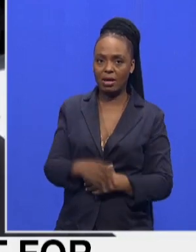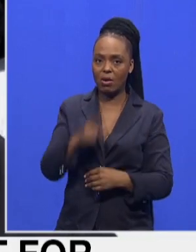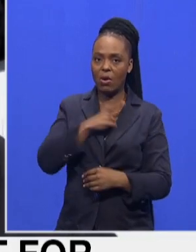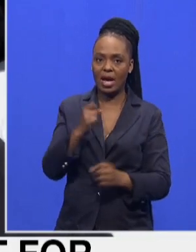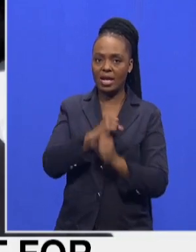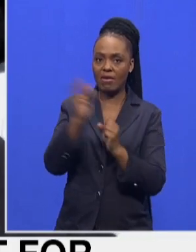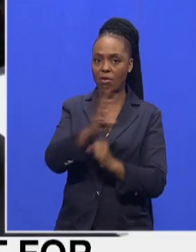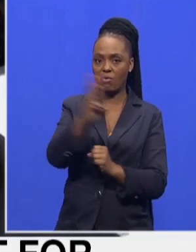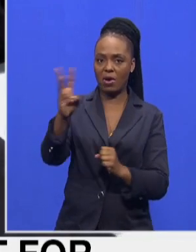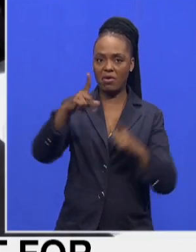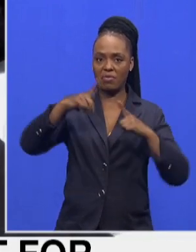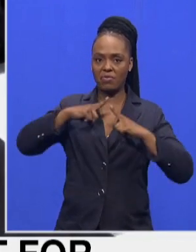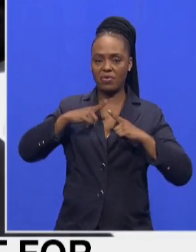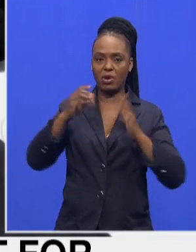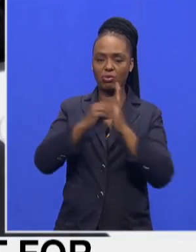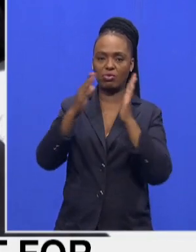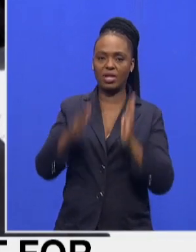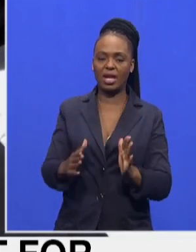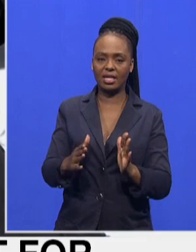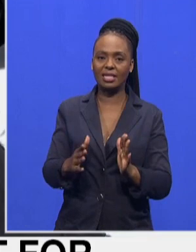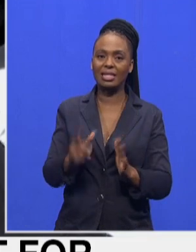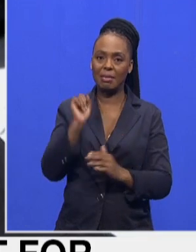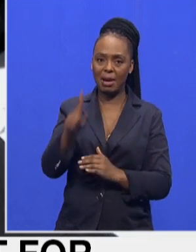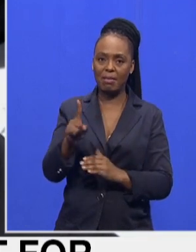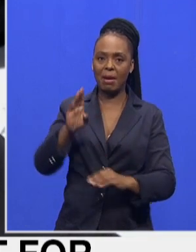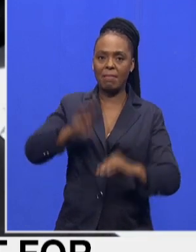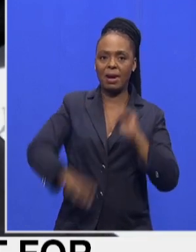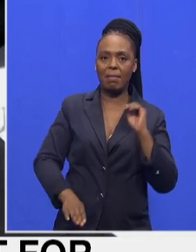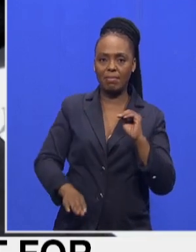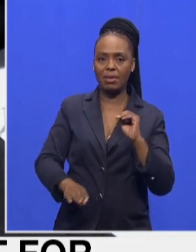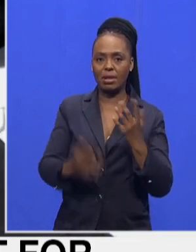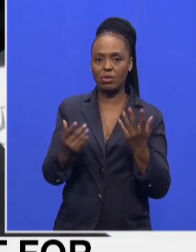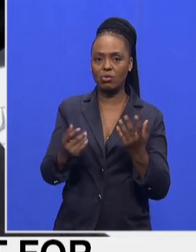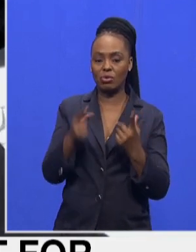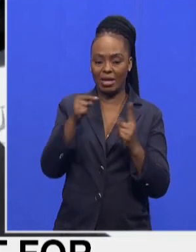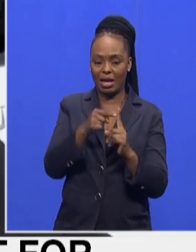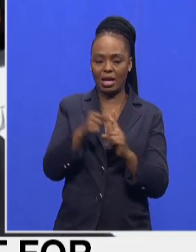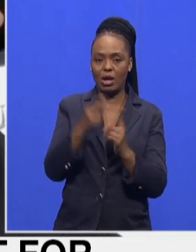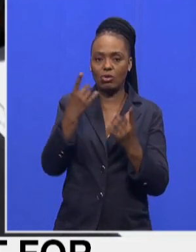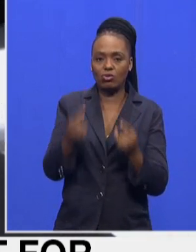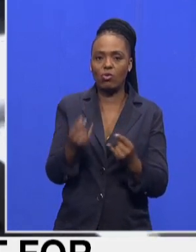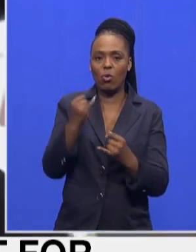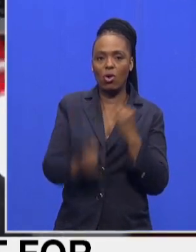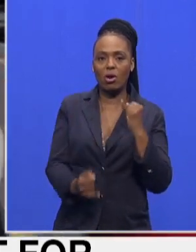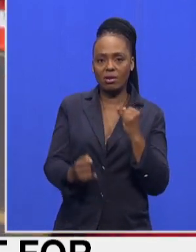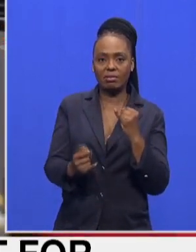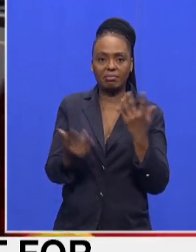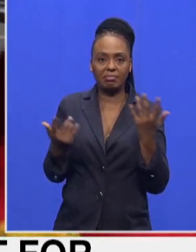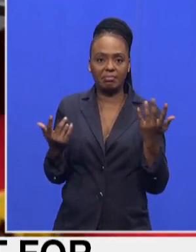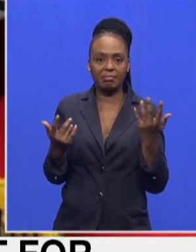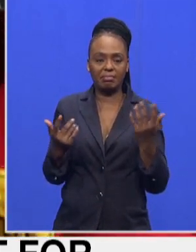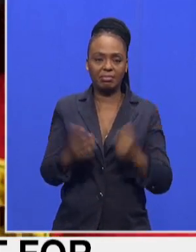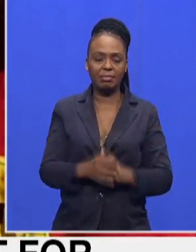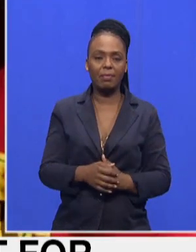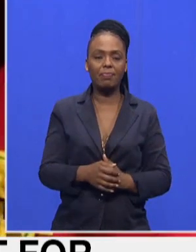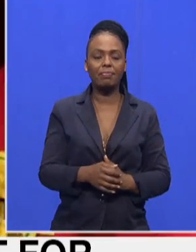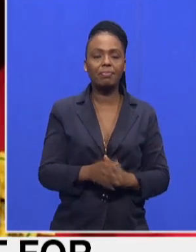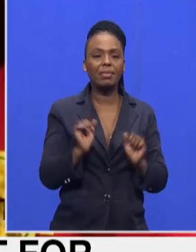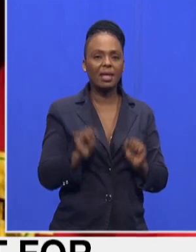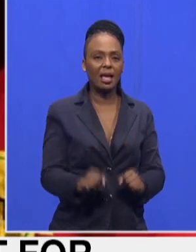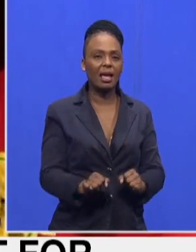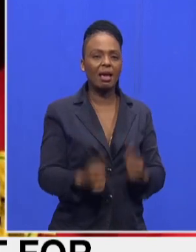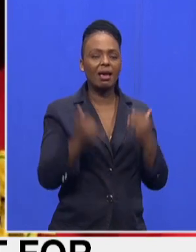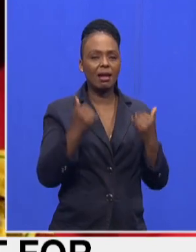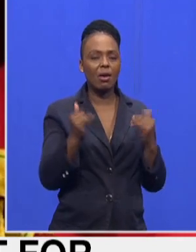So that's where the charge of wrongful detention comes from. One of the crux of this matter